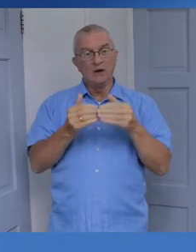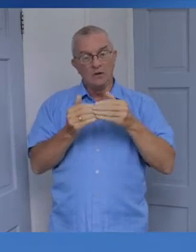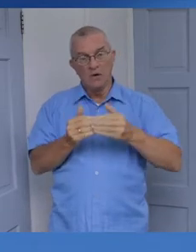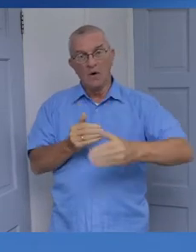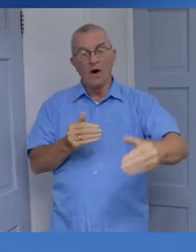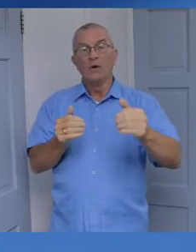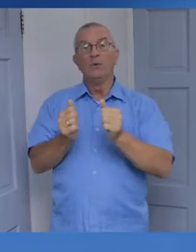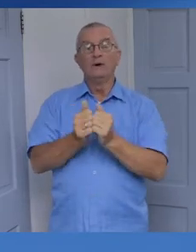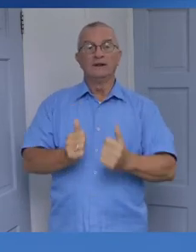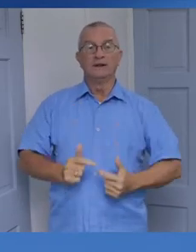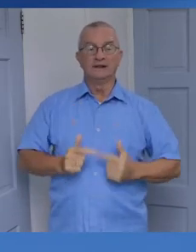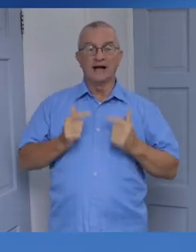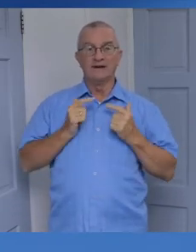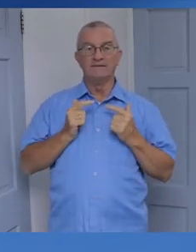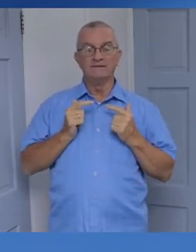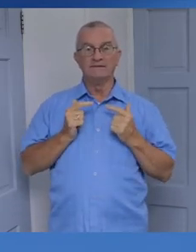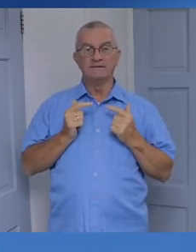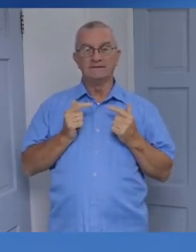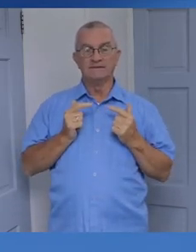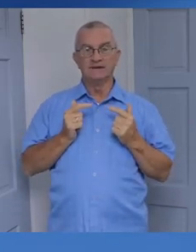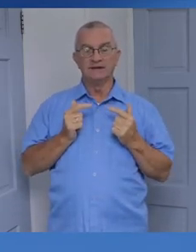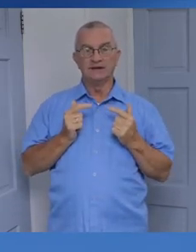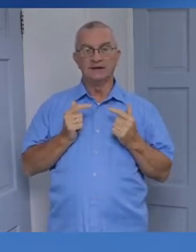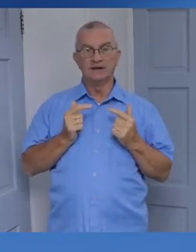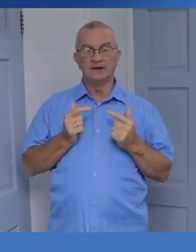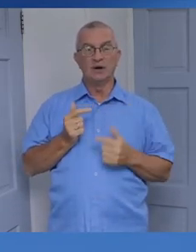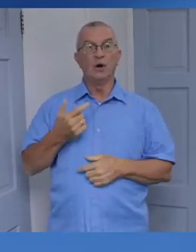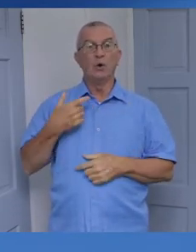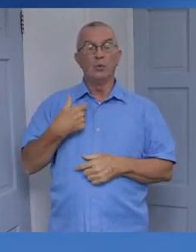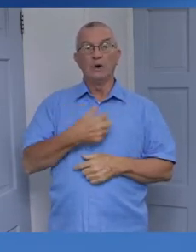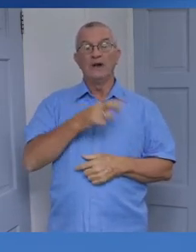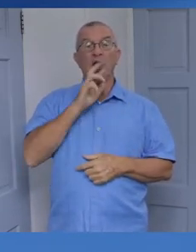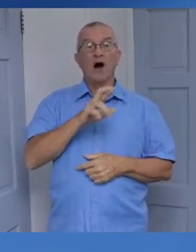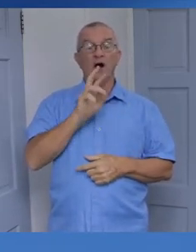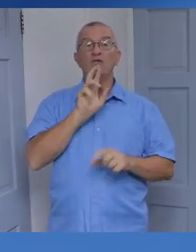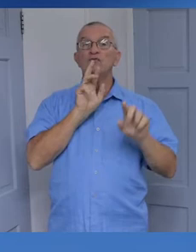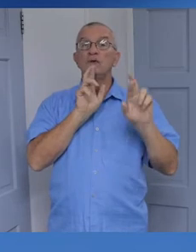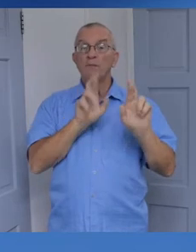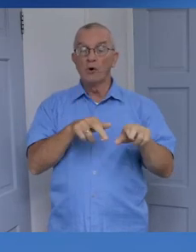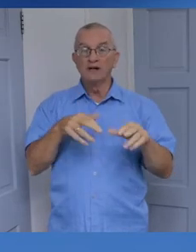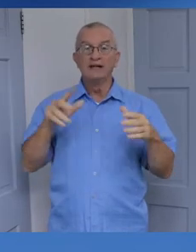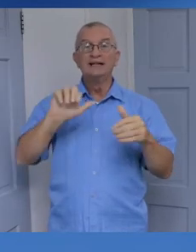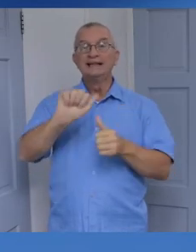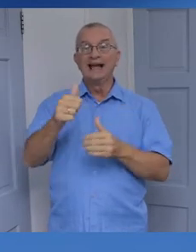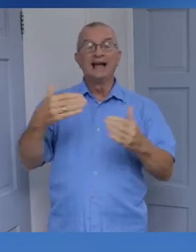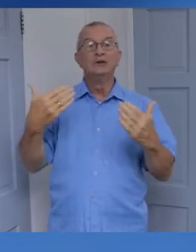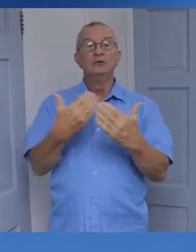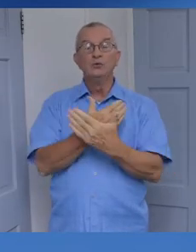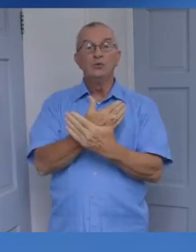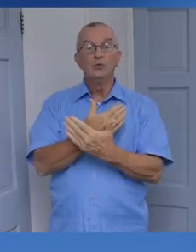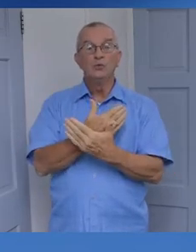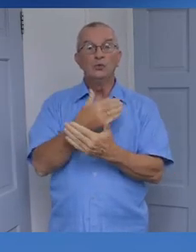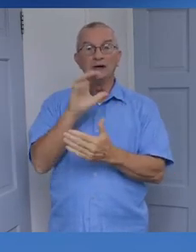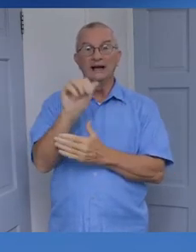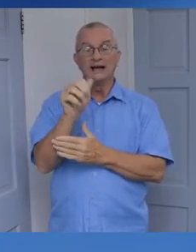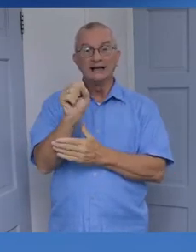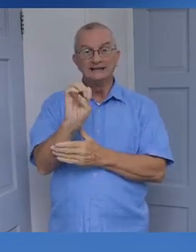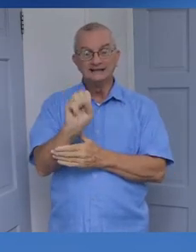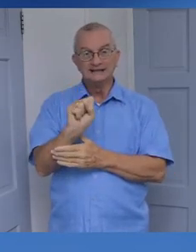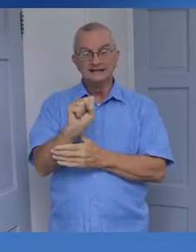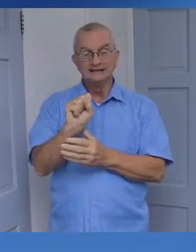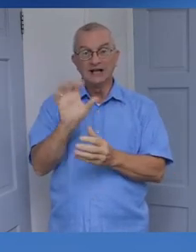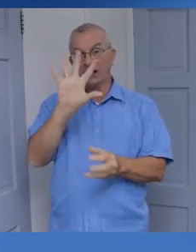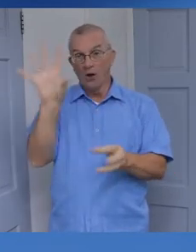livelihood. We are reporting 10 new cases, bringing the total number of confirmed cases